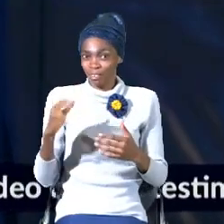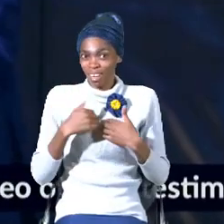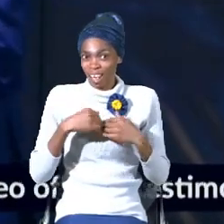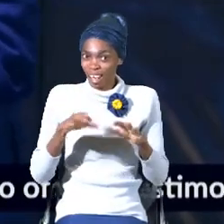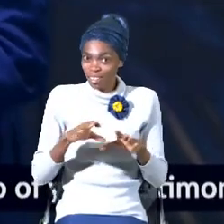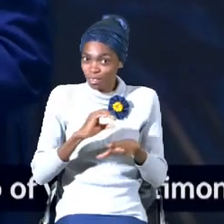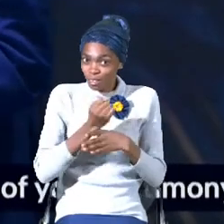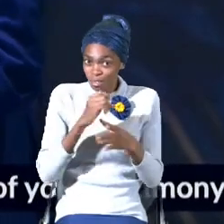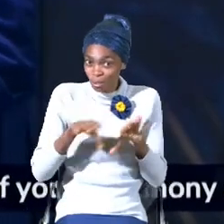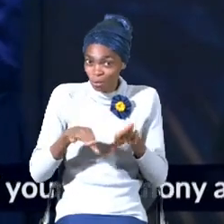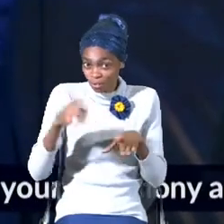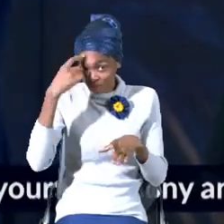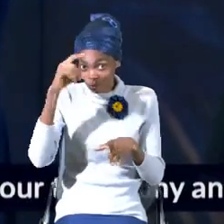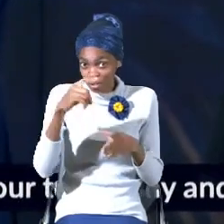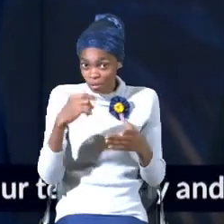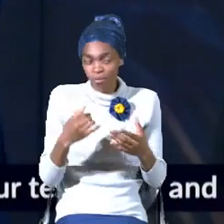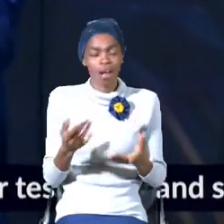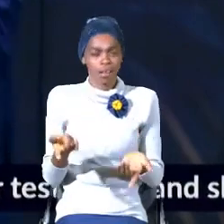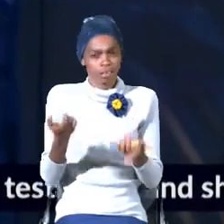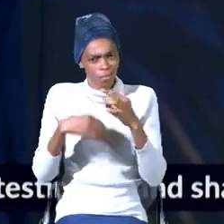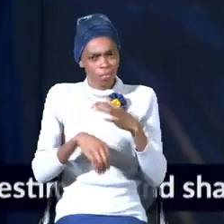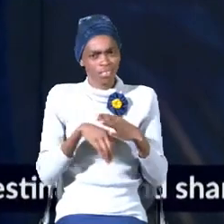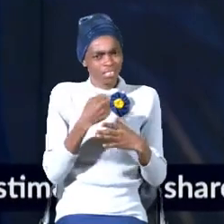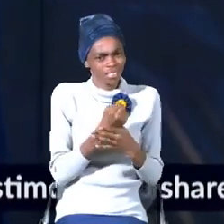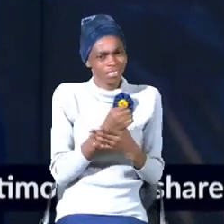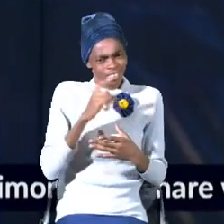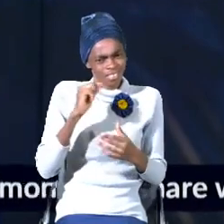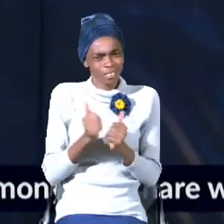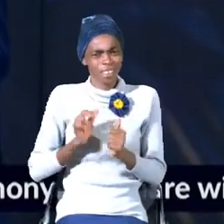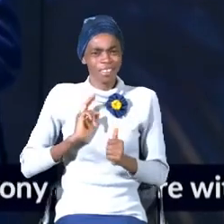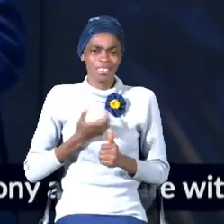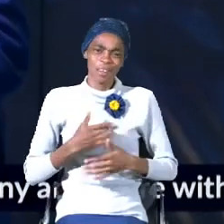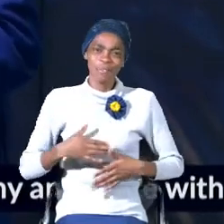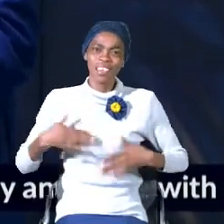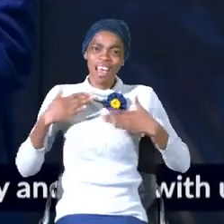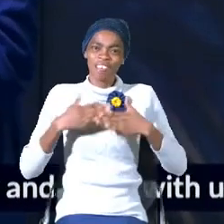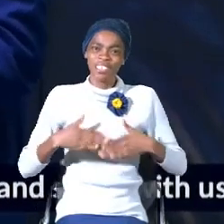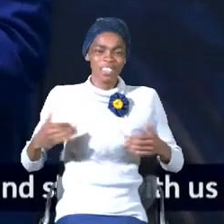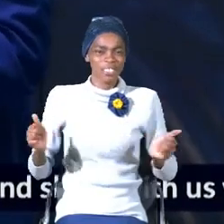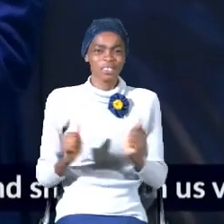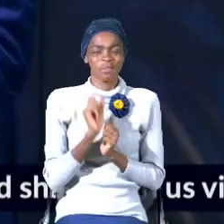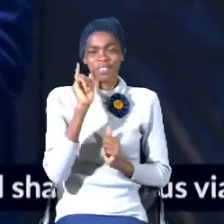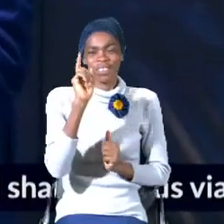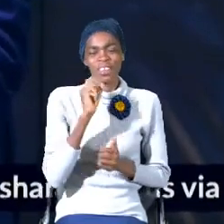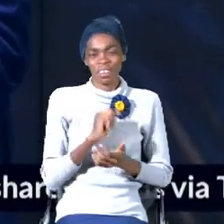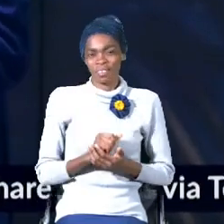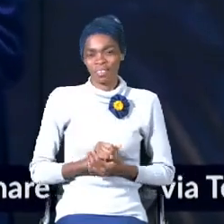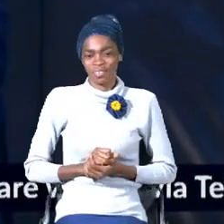you are online or any of our virtual locations, go to